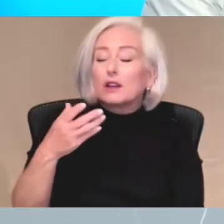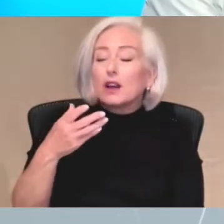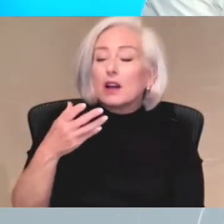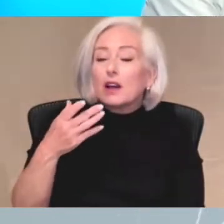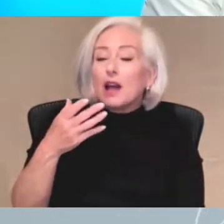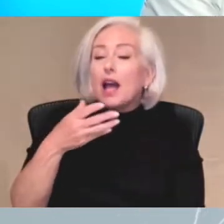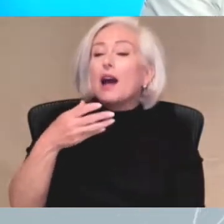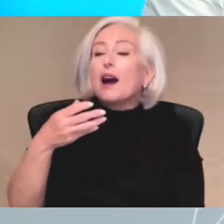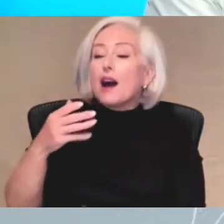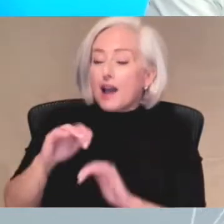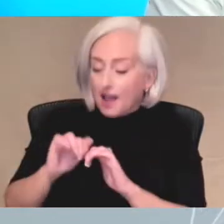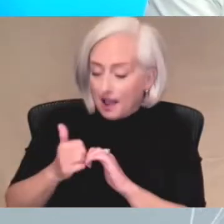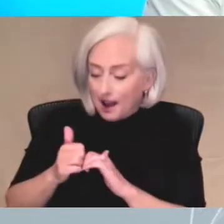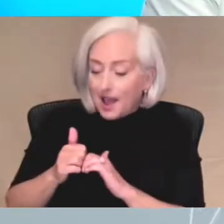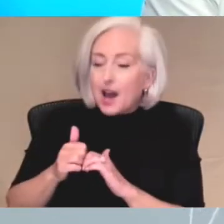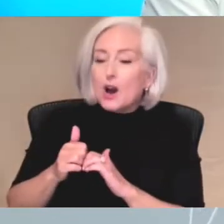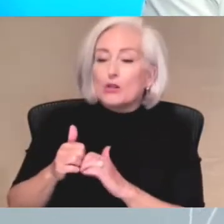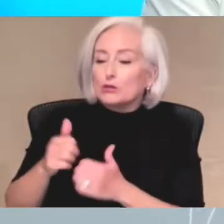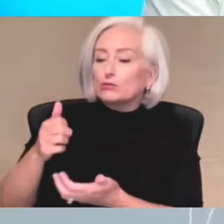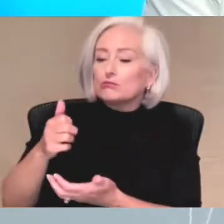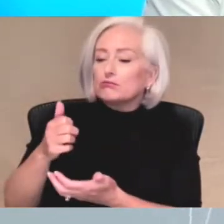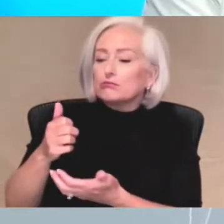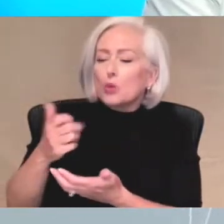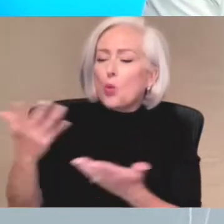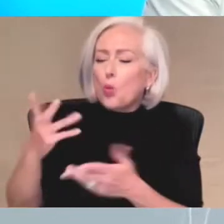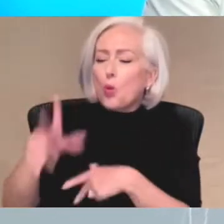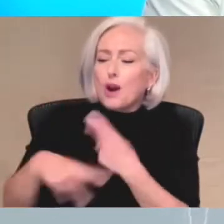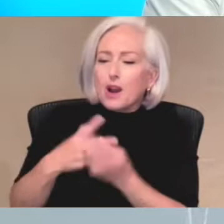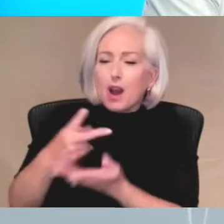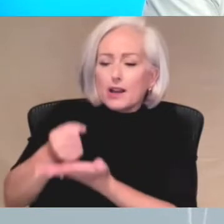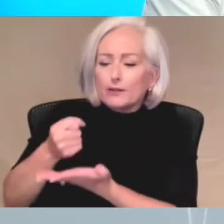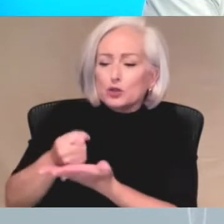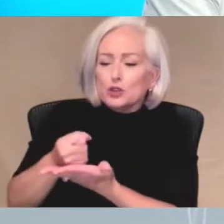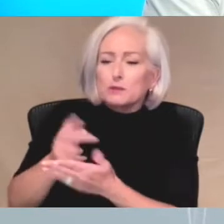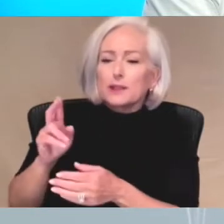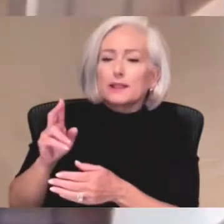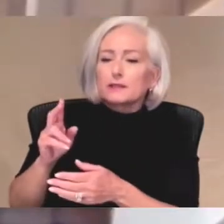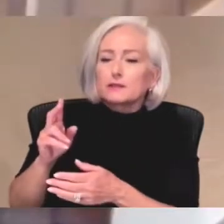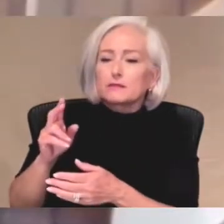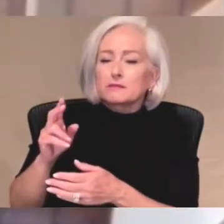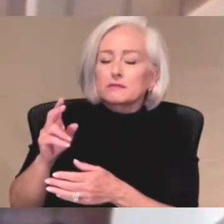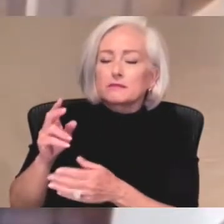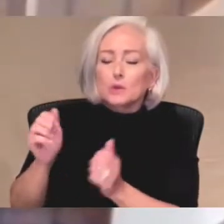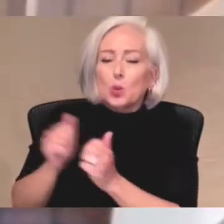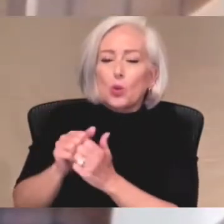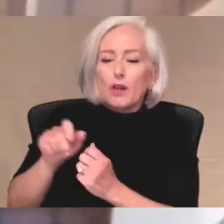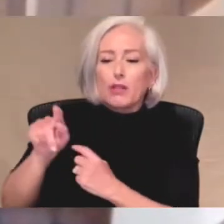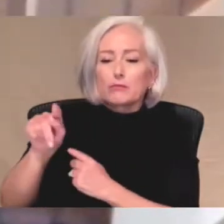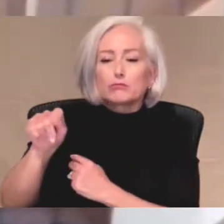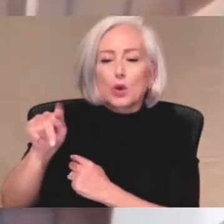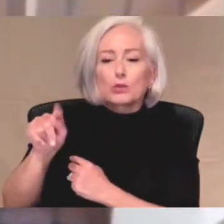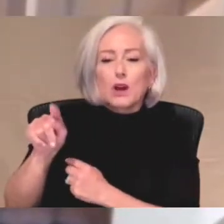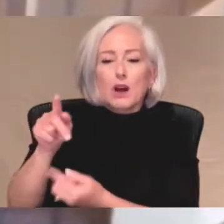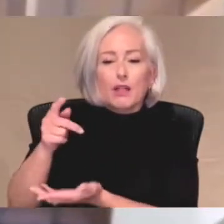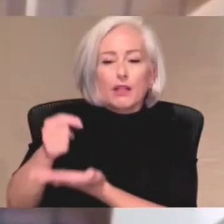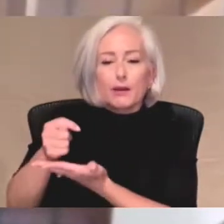how you were treated with proton therapy? Okay, great. I had